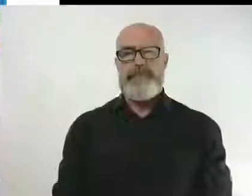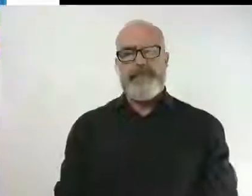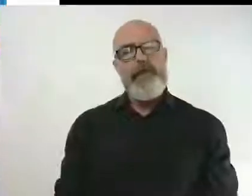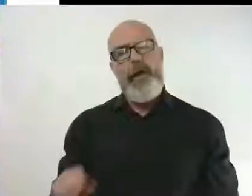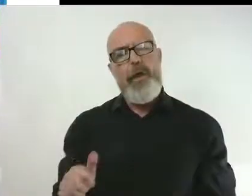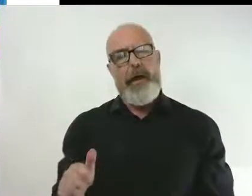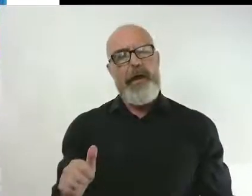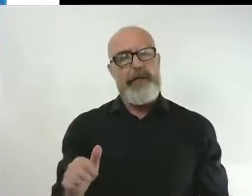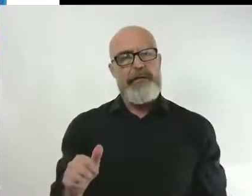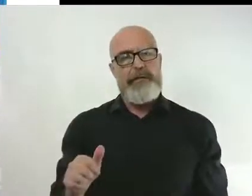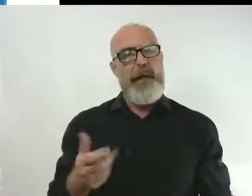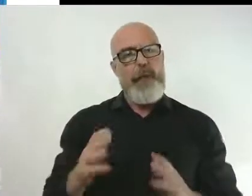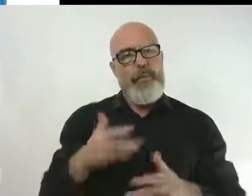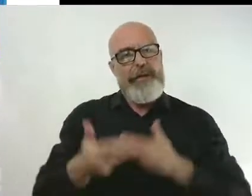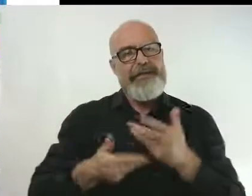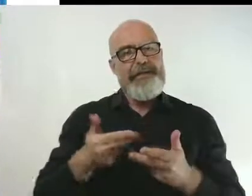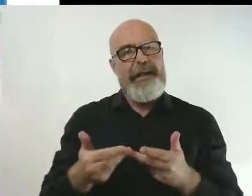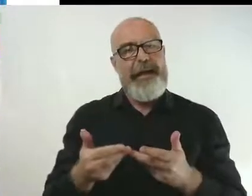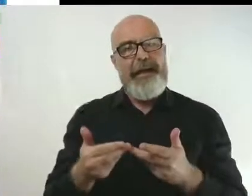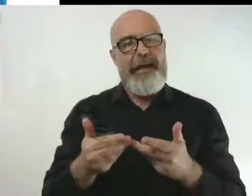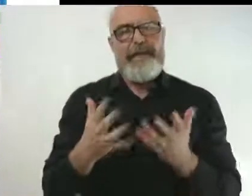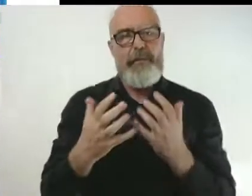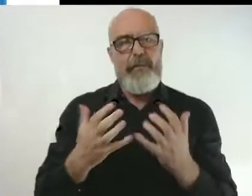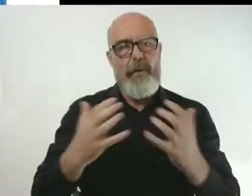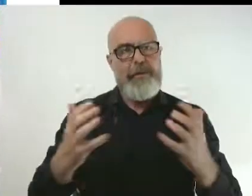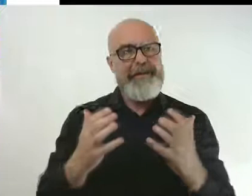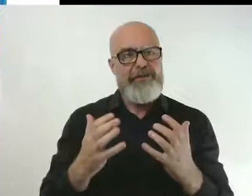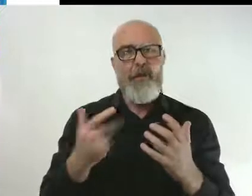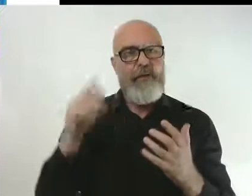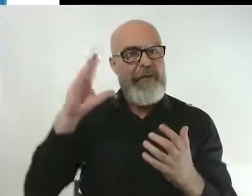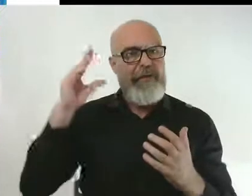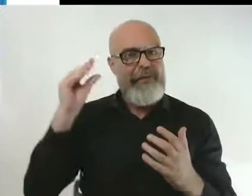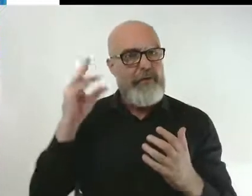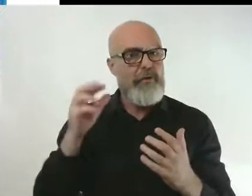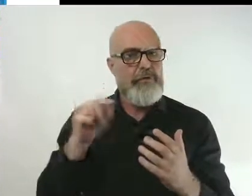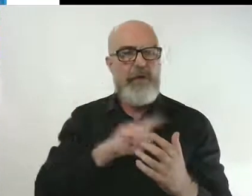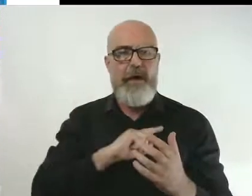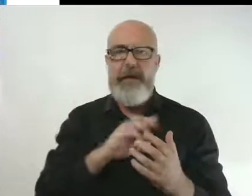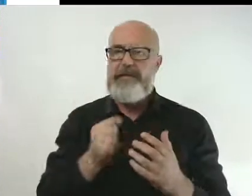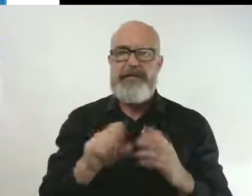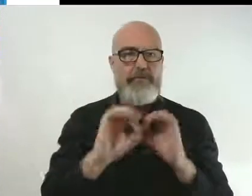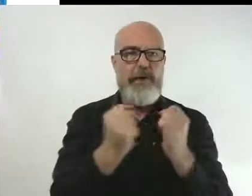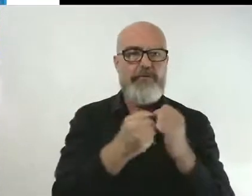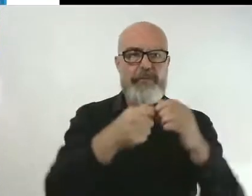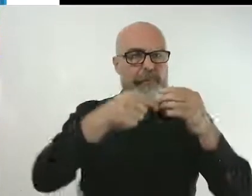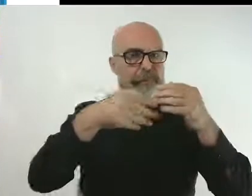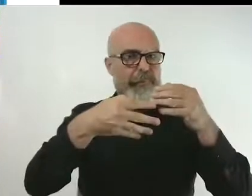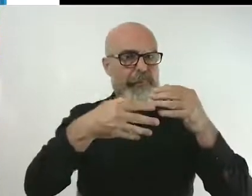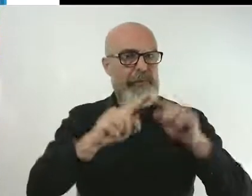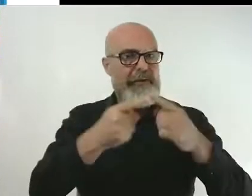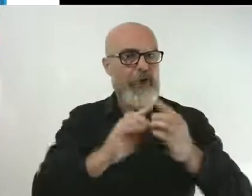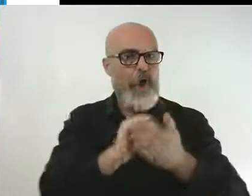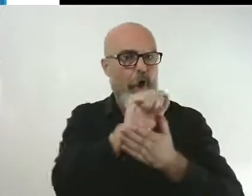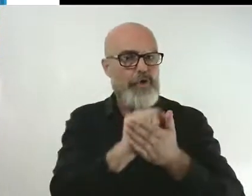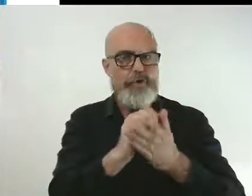Yes. Okay. As Catherine explained, the population with hearing loss consists of several subgroups